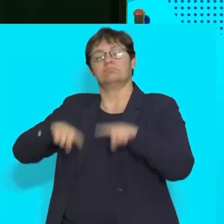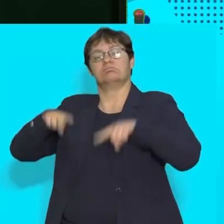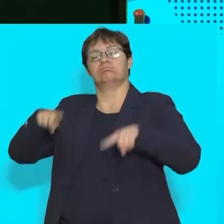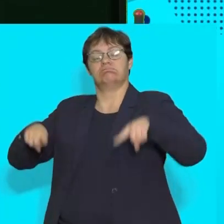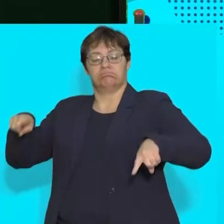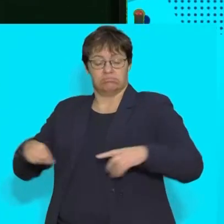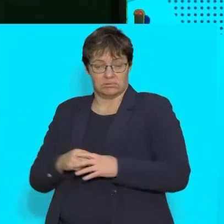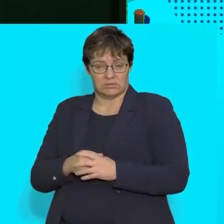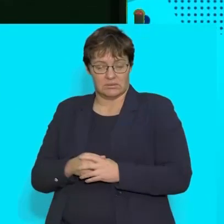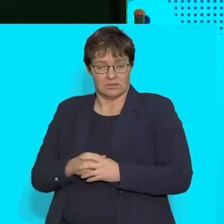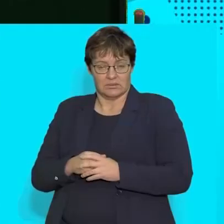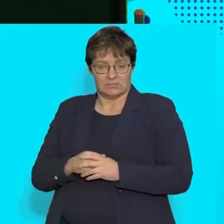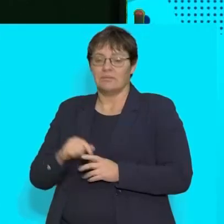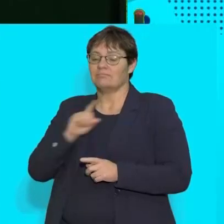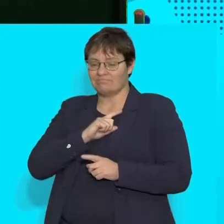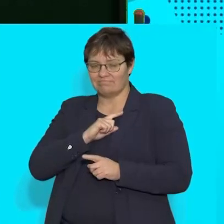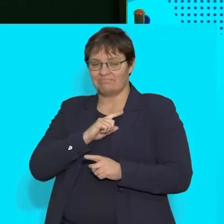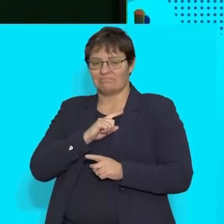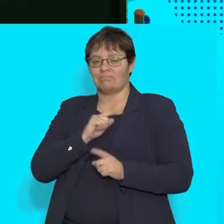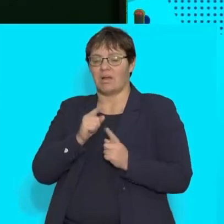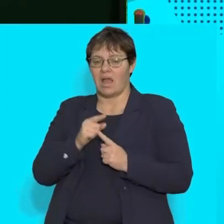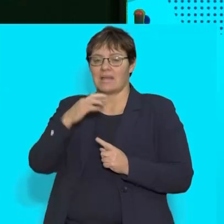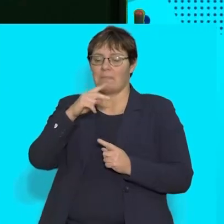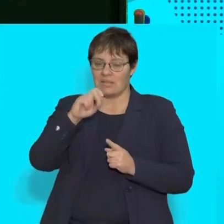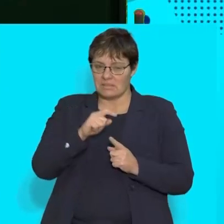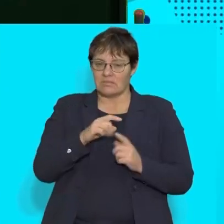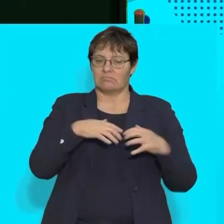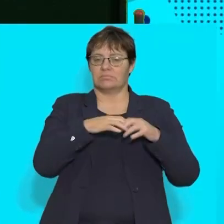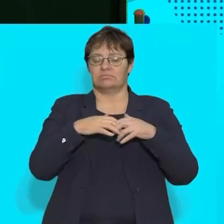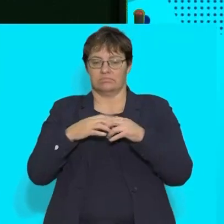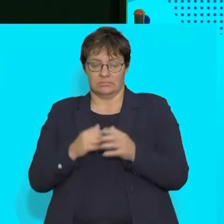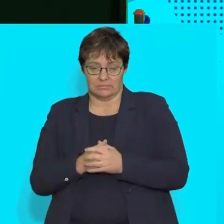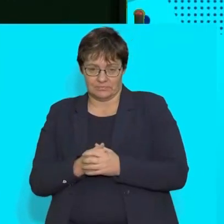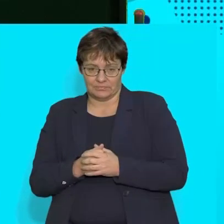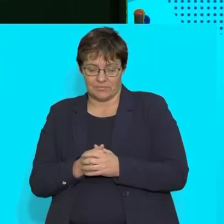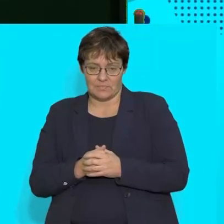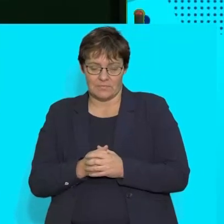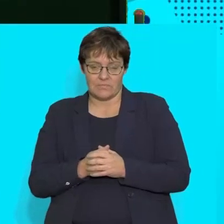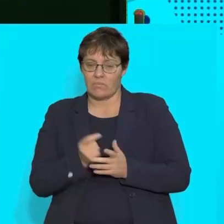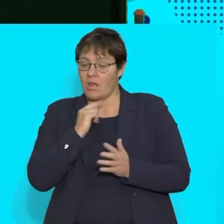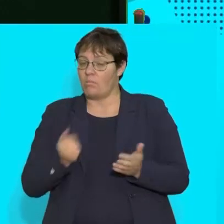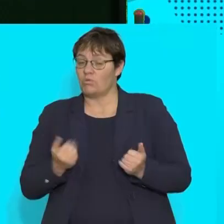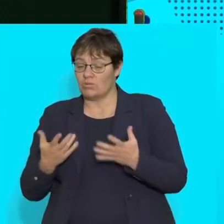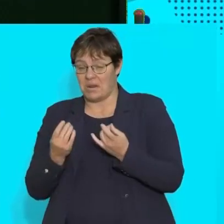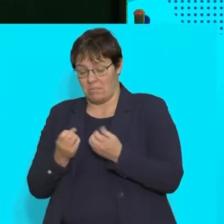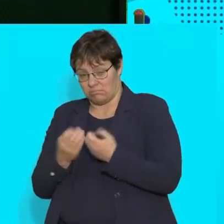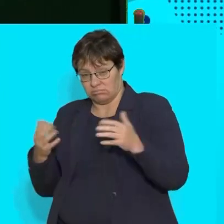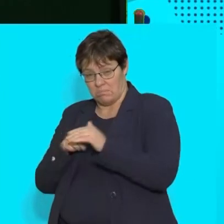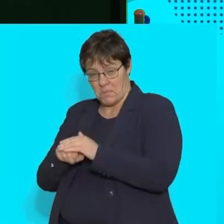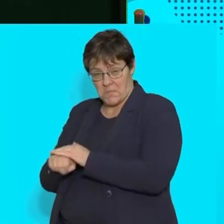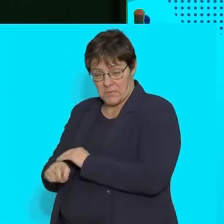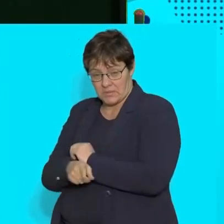variation, and that's again the randomness of gametes fertilizing. So we see that they produce large number of